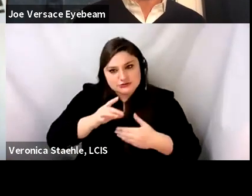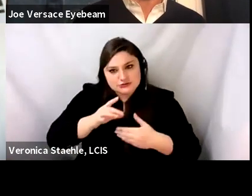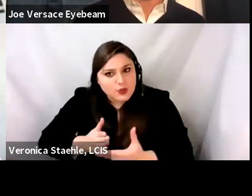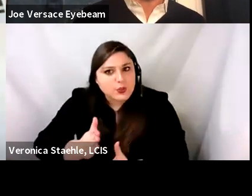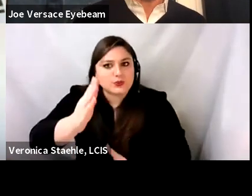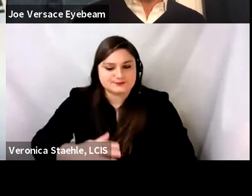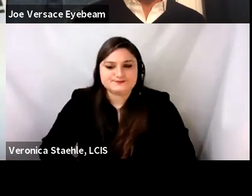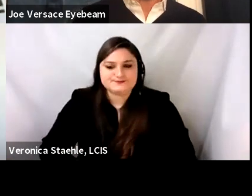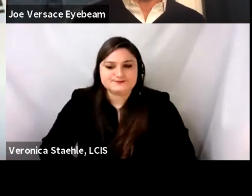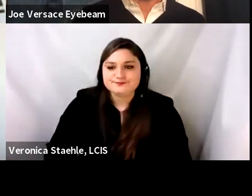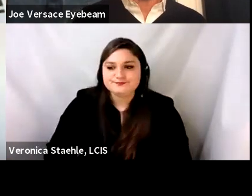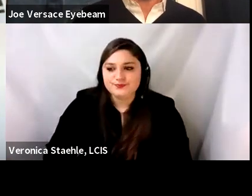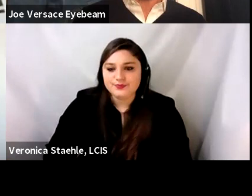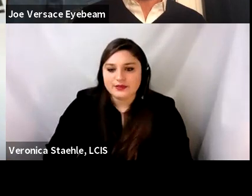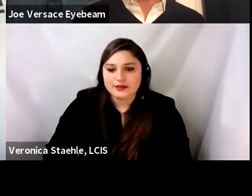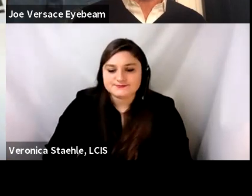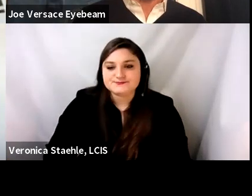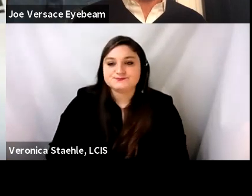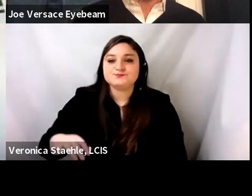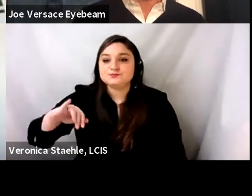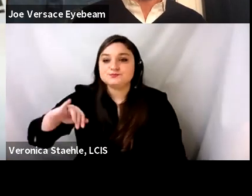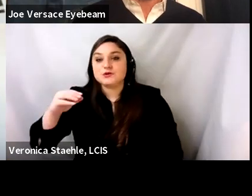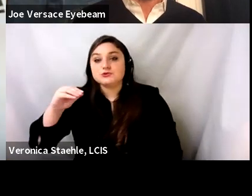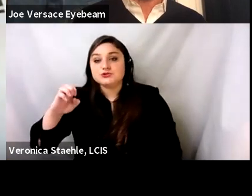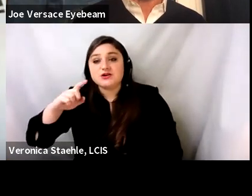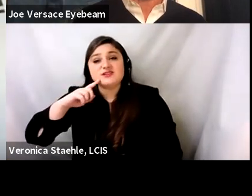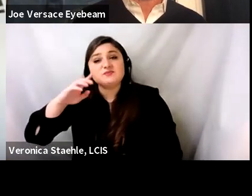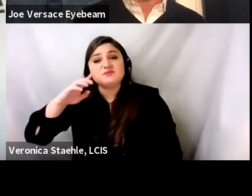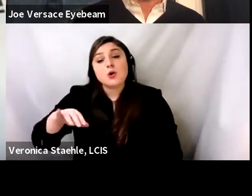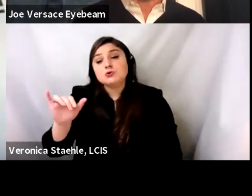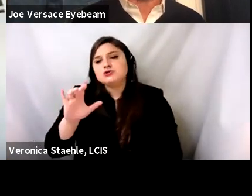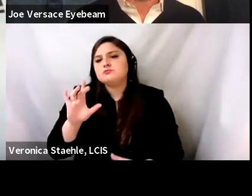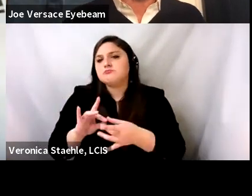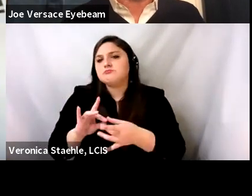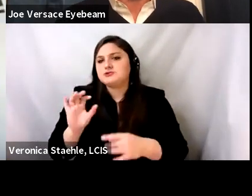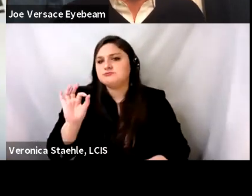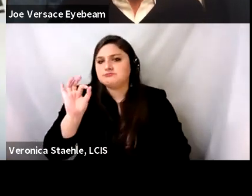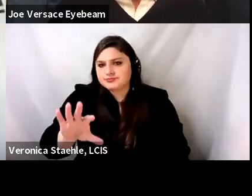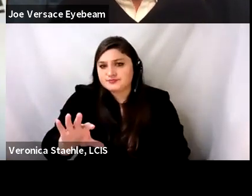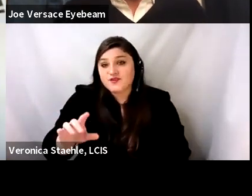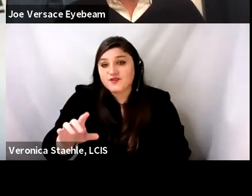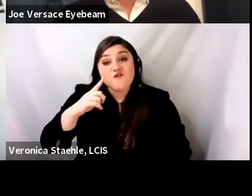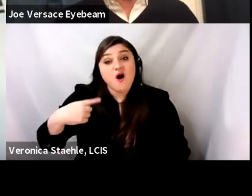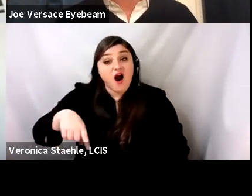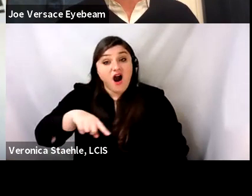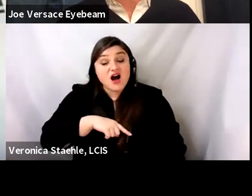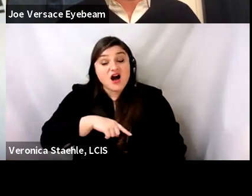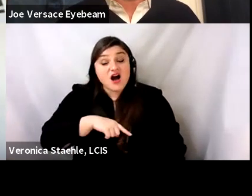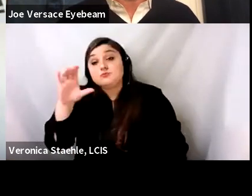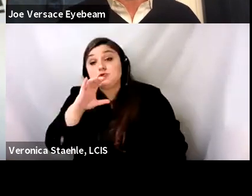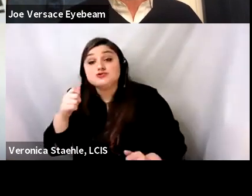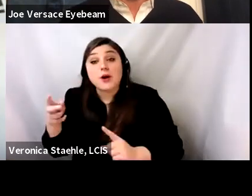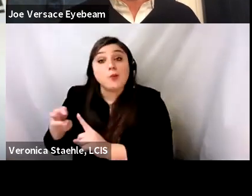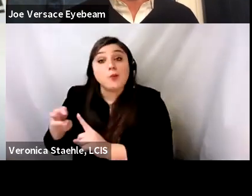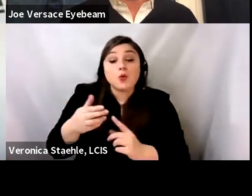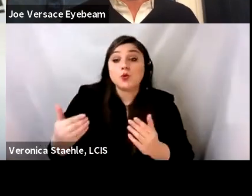that I also think that as folks look at recruiting board members, this experience has given us a new category